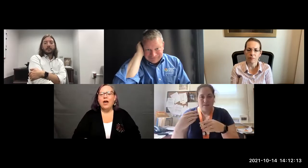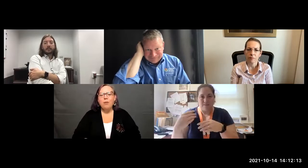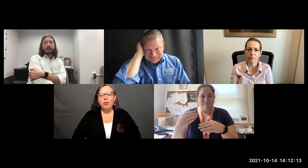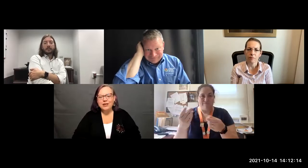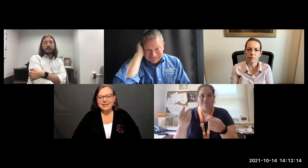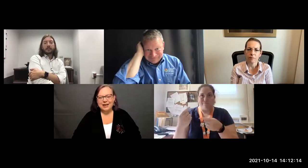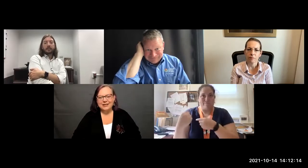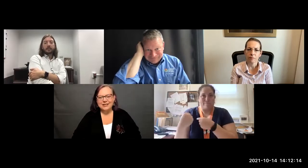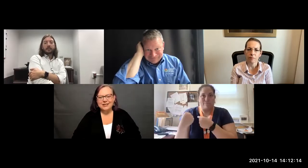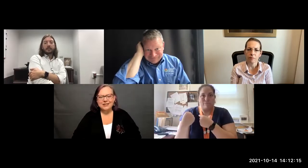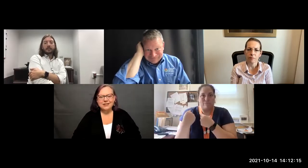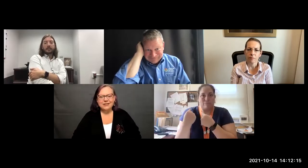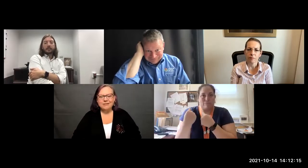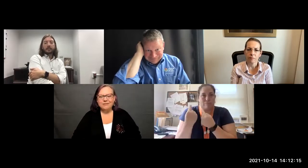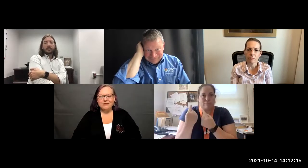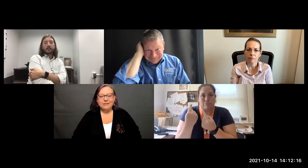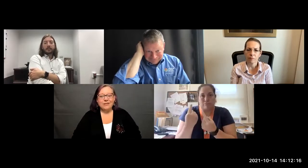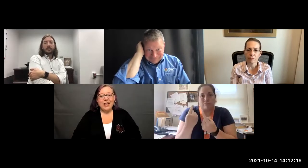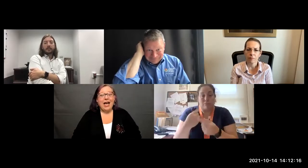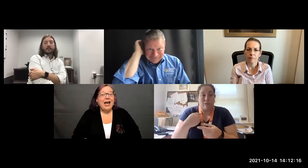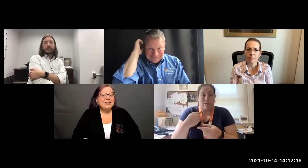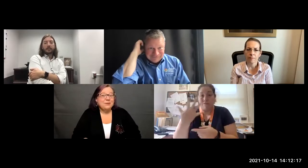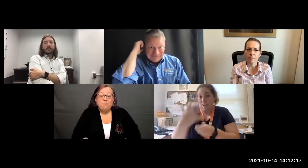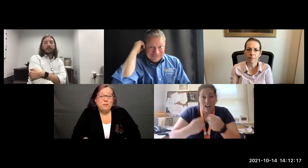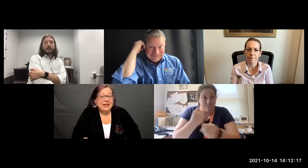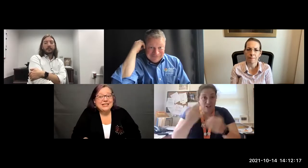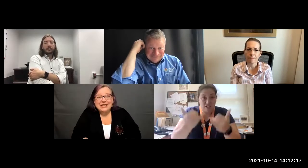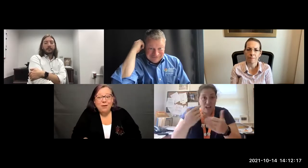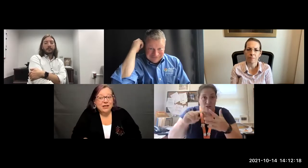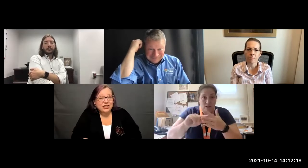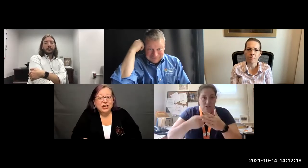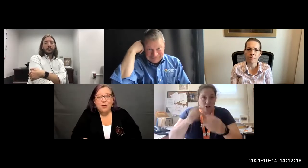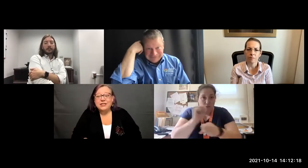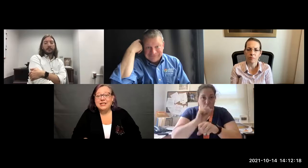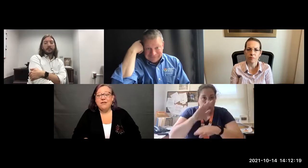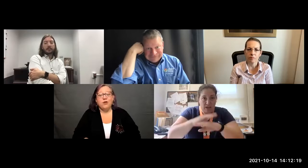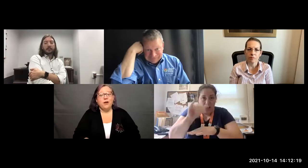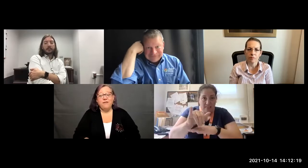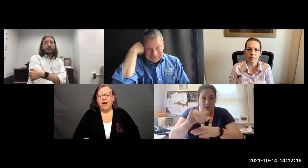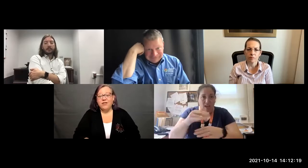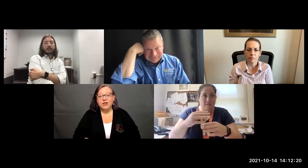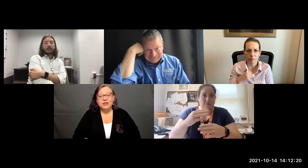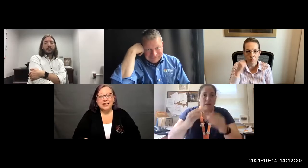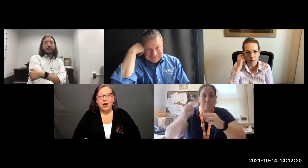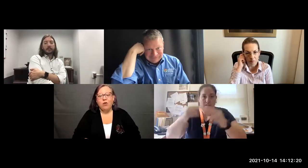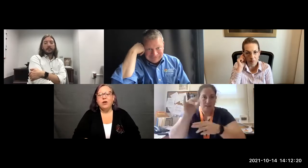So that process has been established. I would say for about 5 years now,